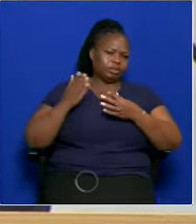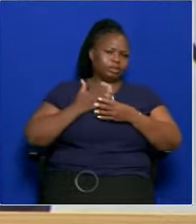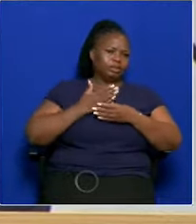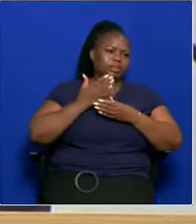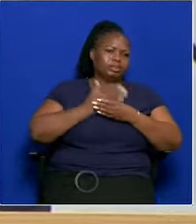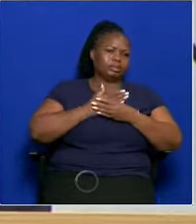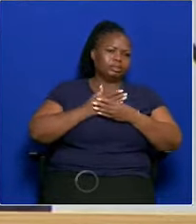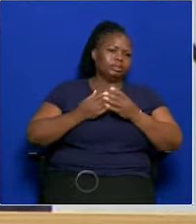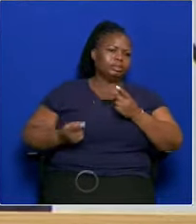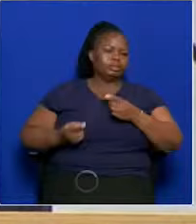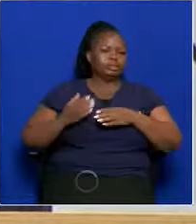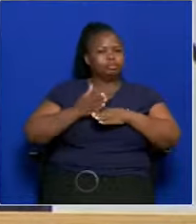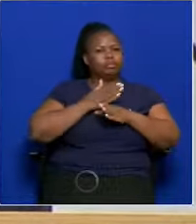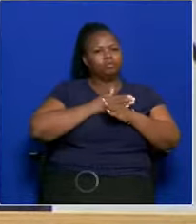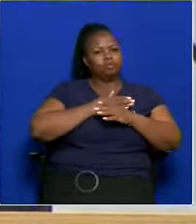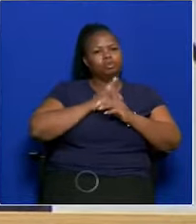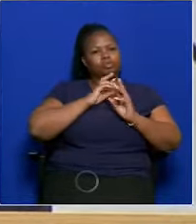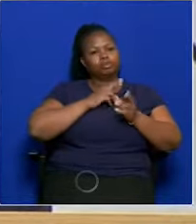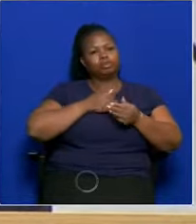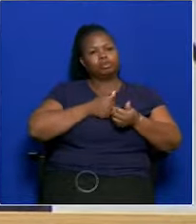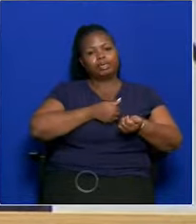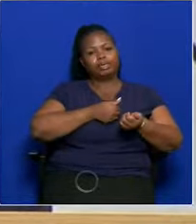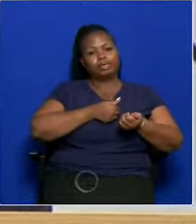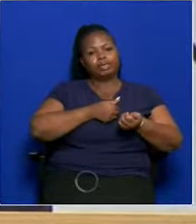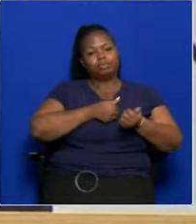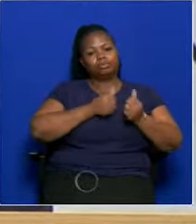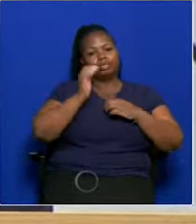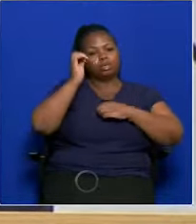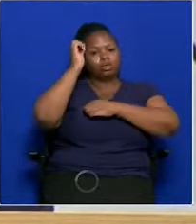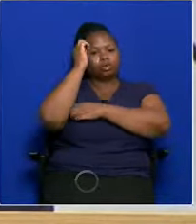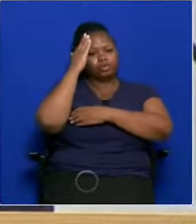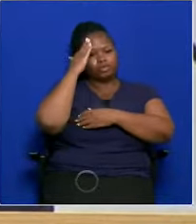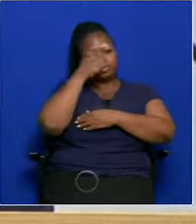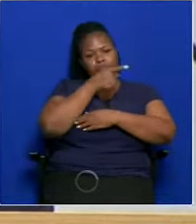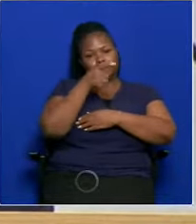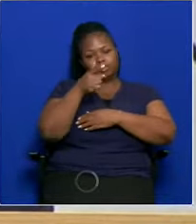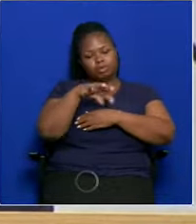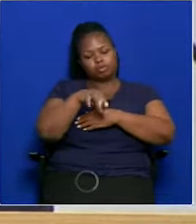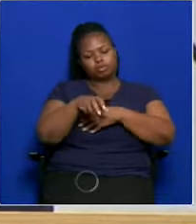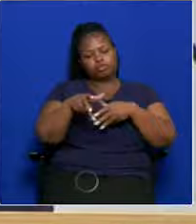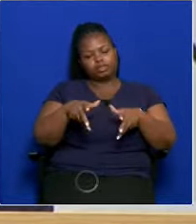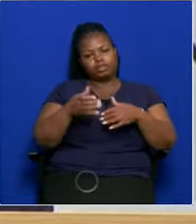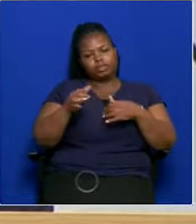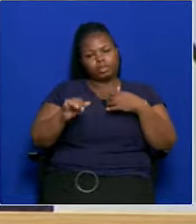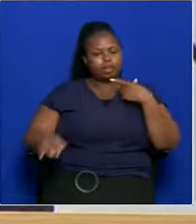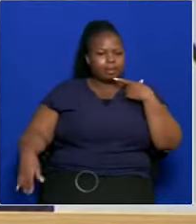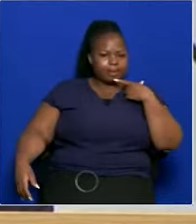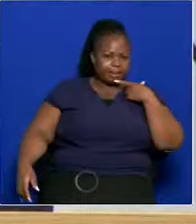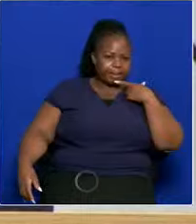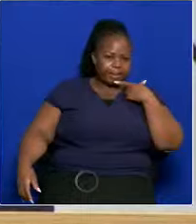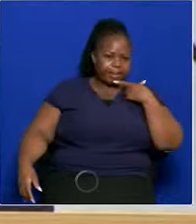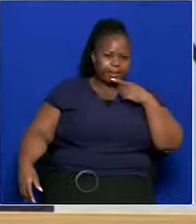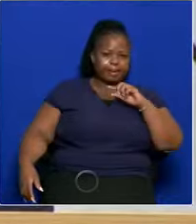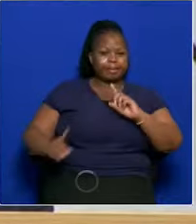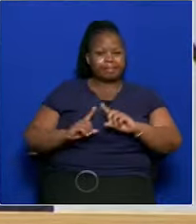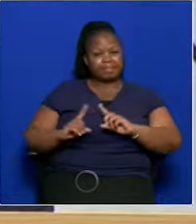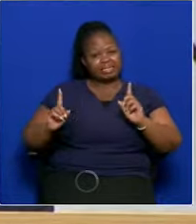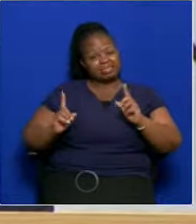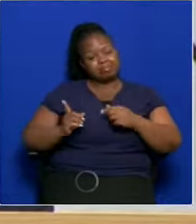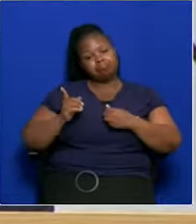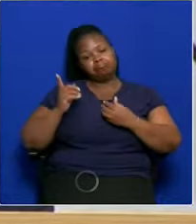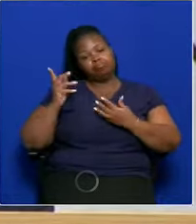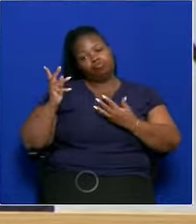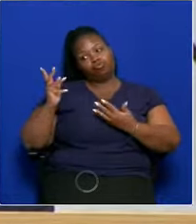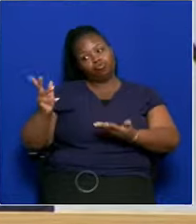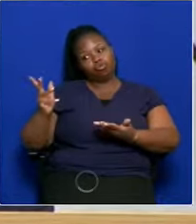back to head office. I was still at the province. But as typical of him, as I just